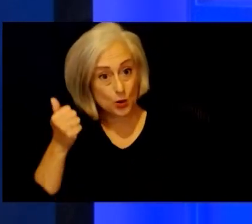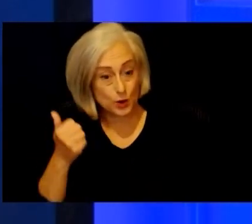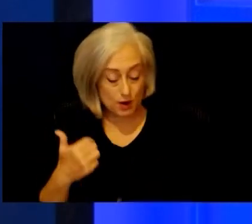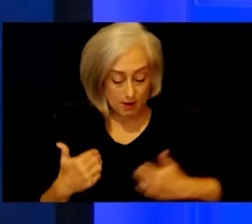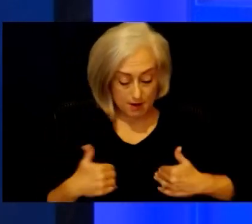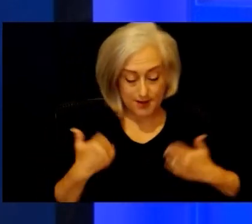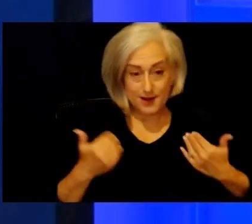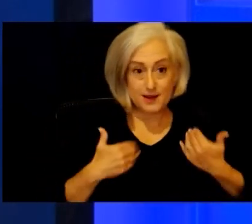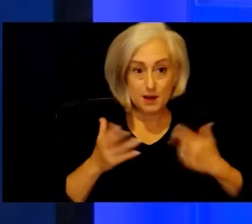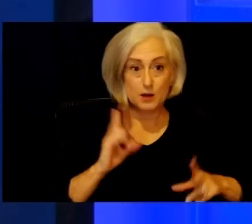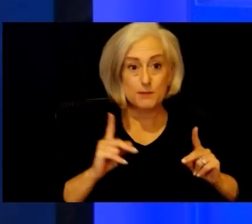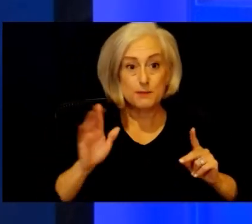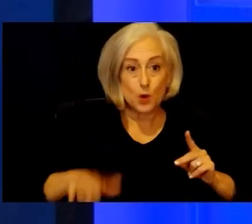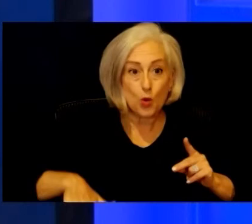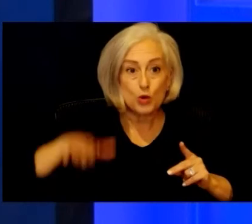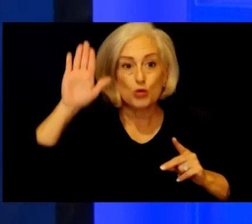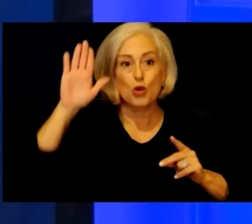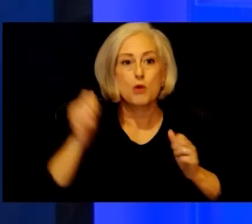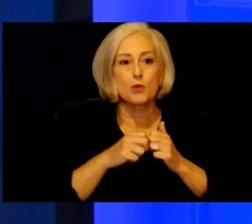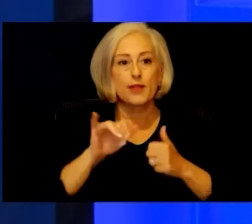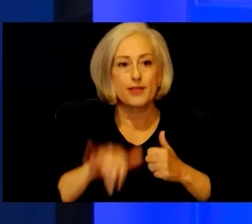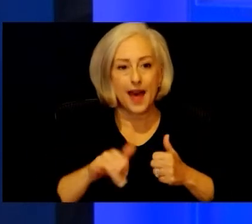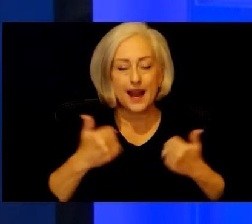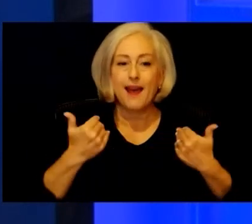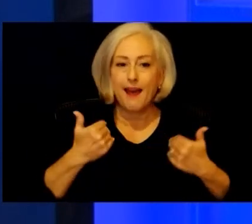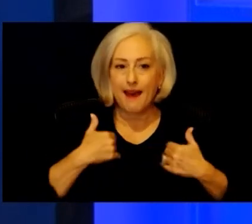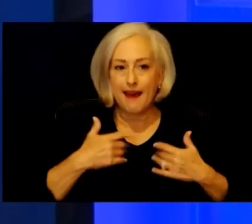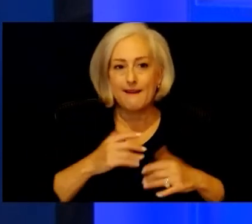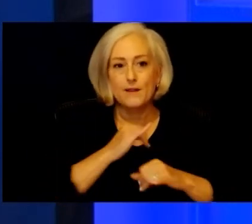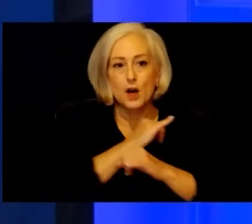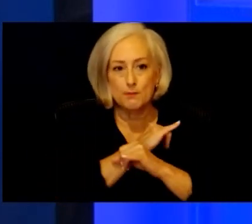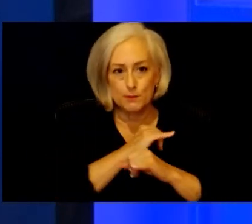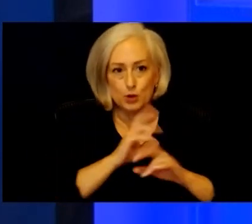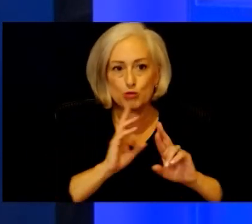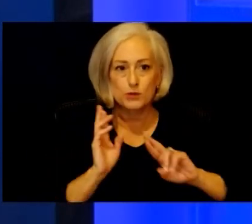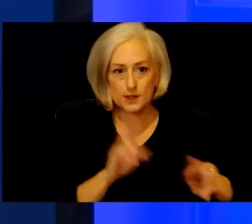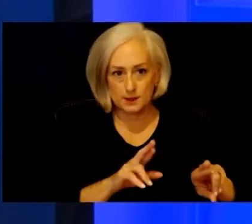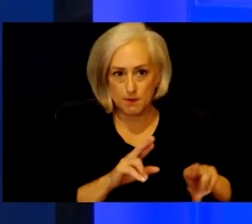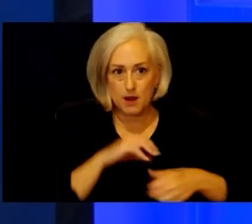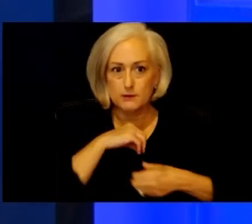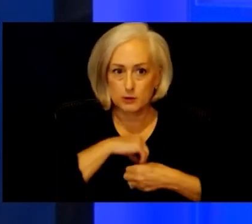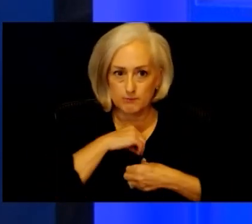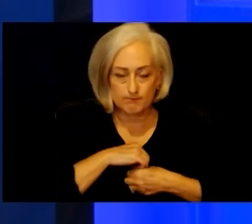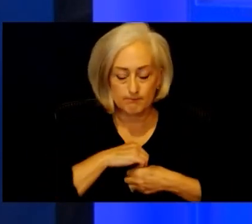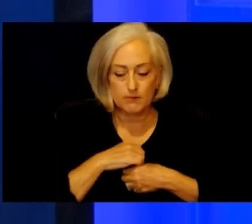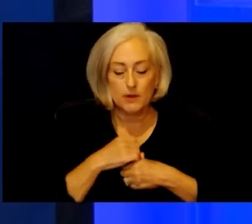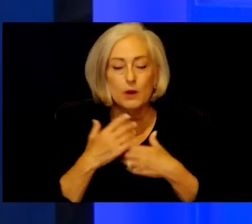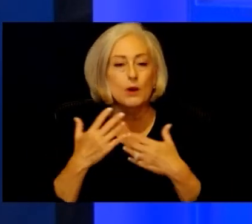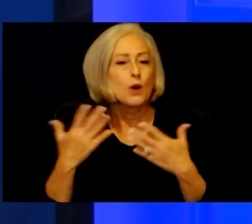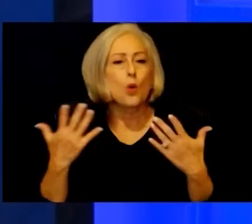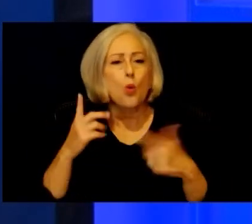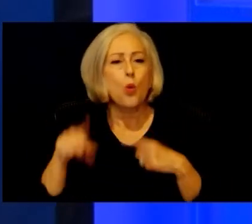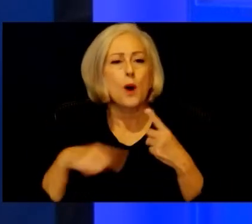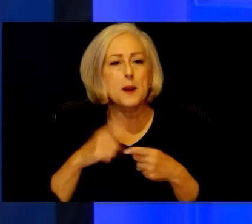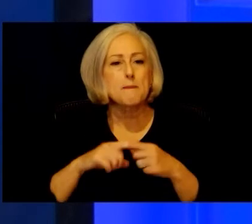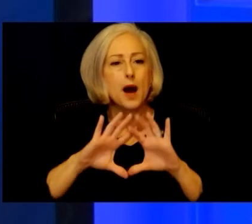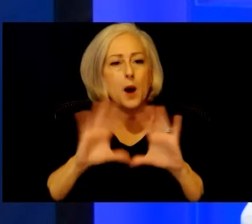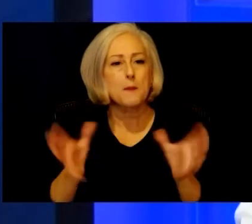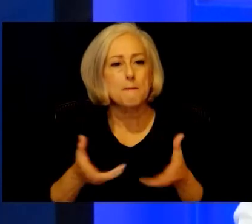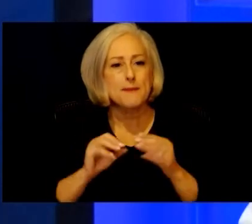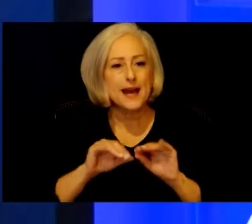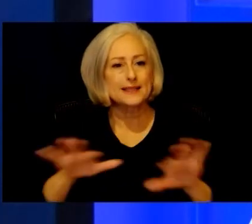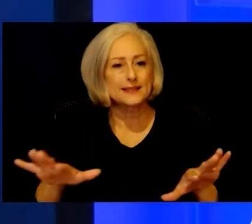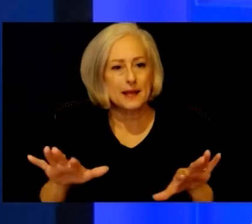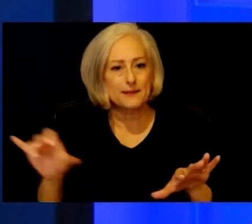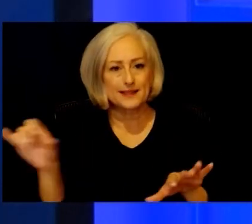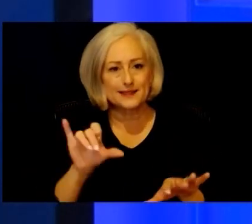it, developing an immune response to that. But also, what about pandemic, the way things were? I think what we are also